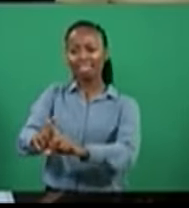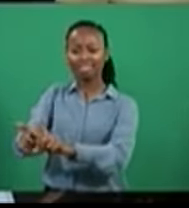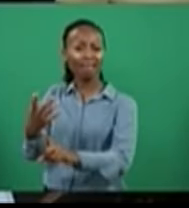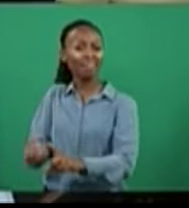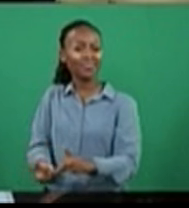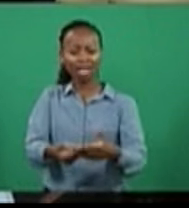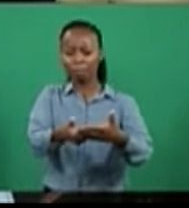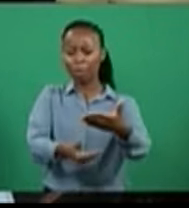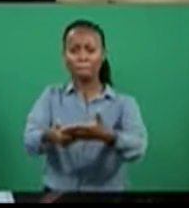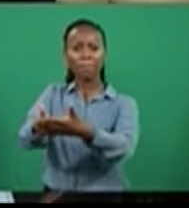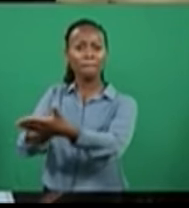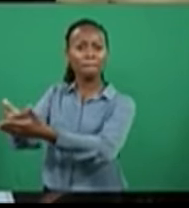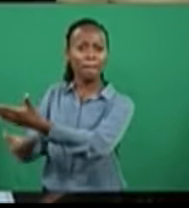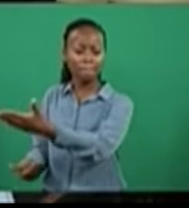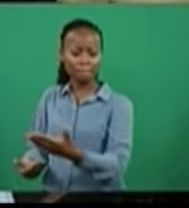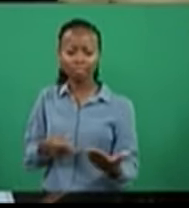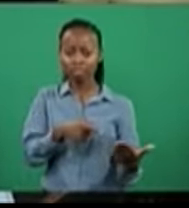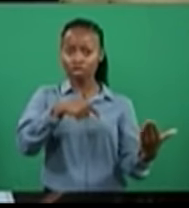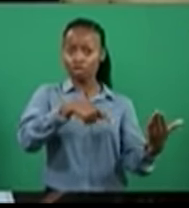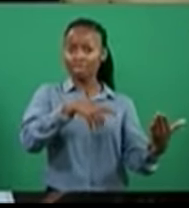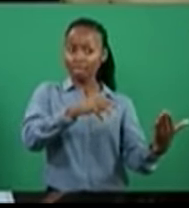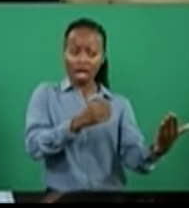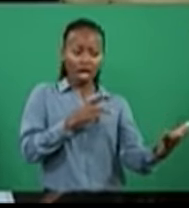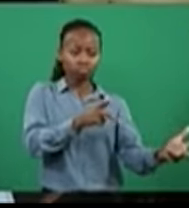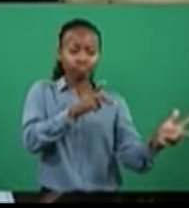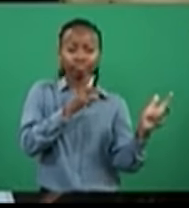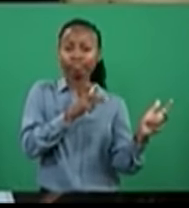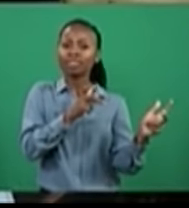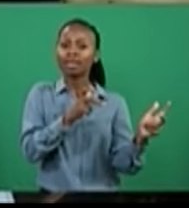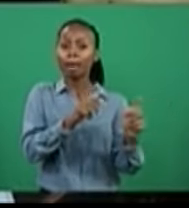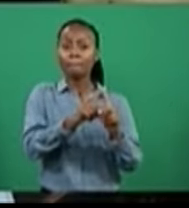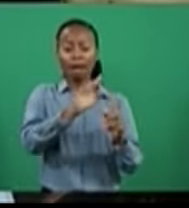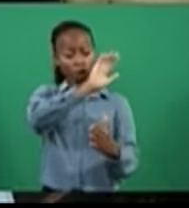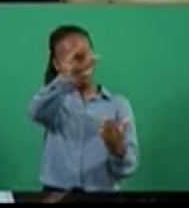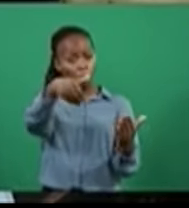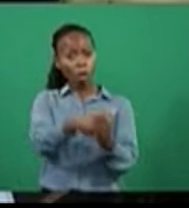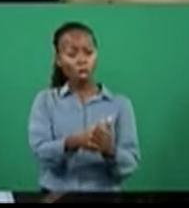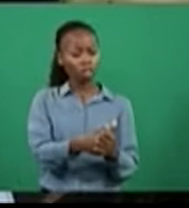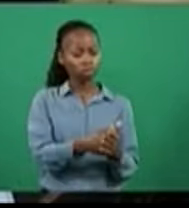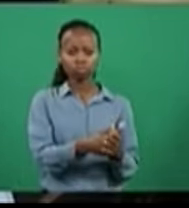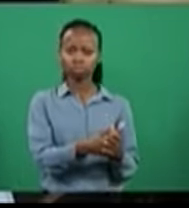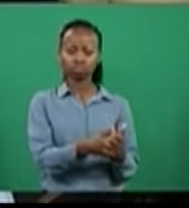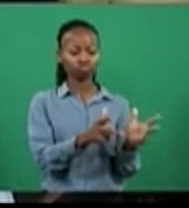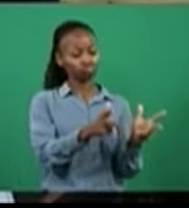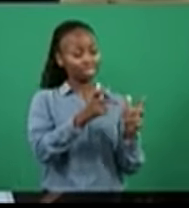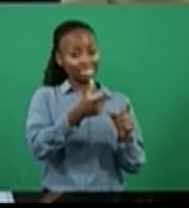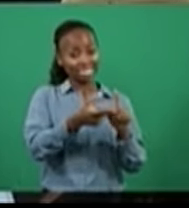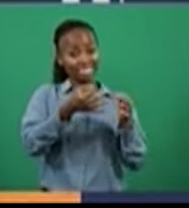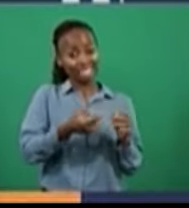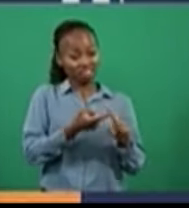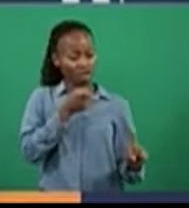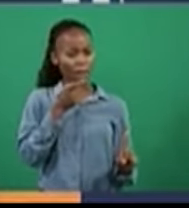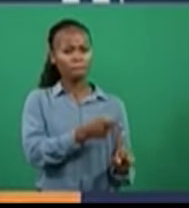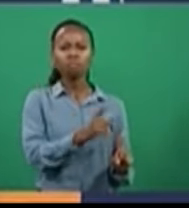the QPM says, and you know, we can outsource our decisions to the QPM. We sit and we